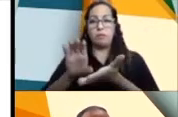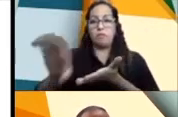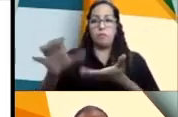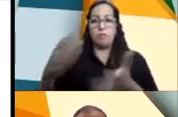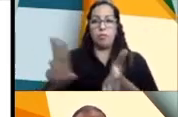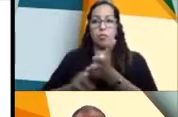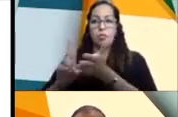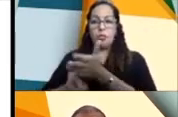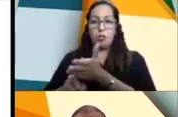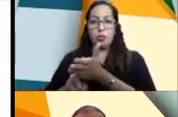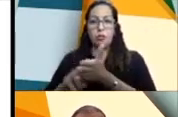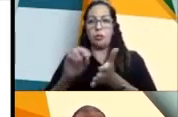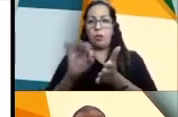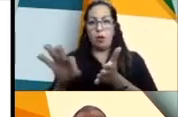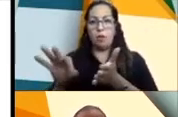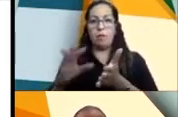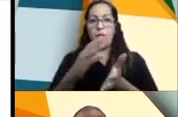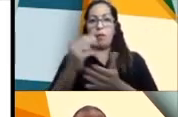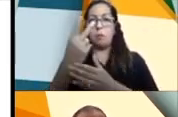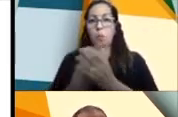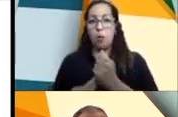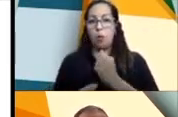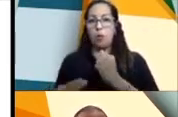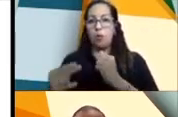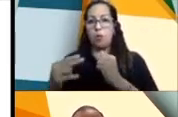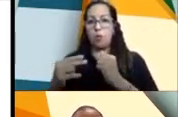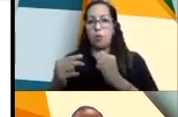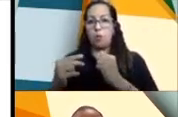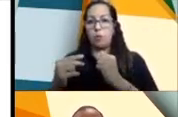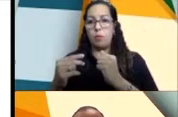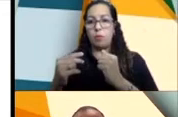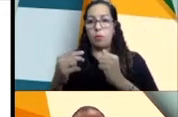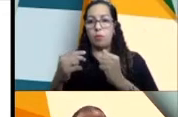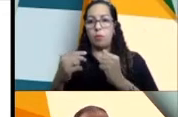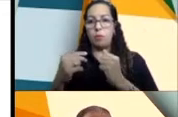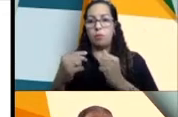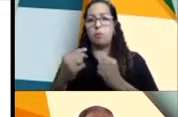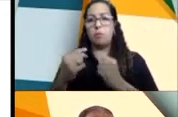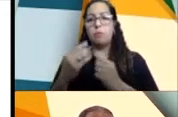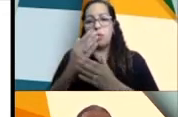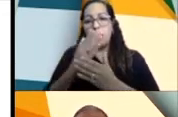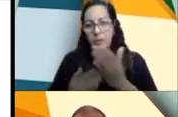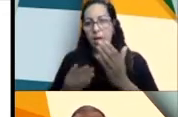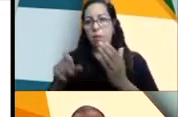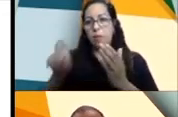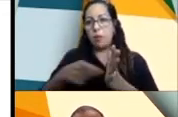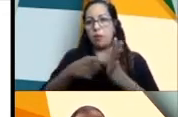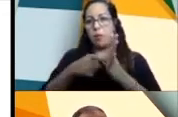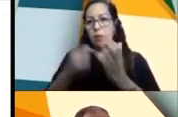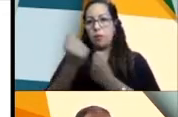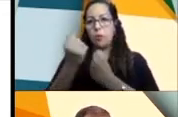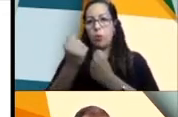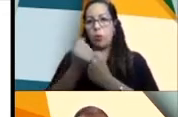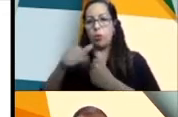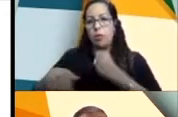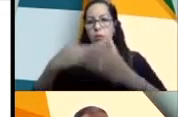and but there will still probably some of them that will require some support in this